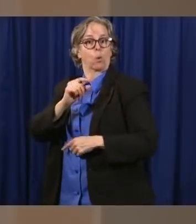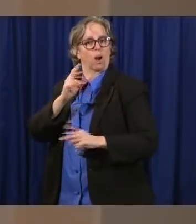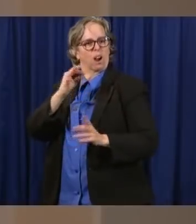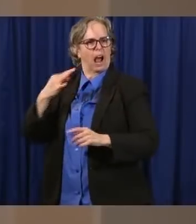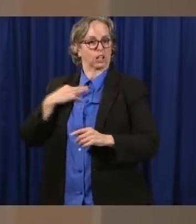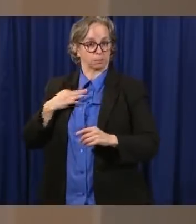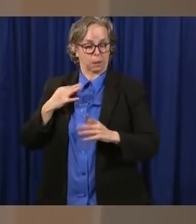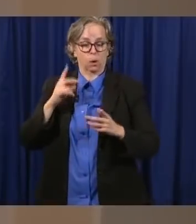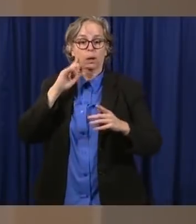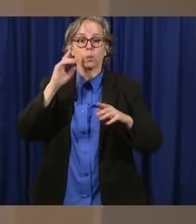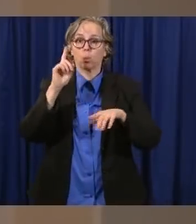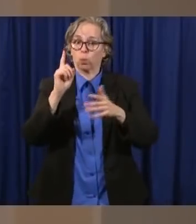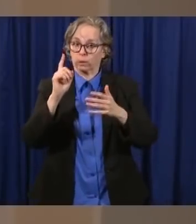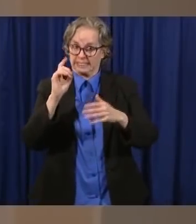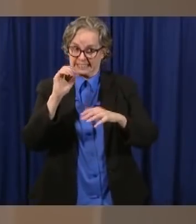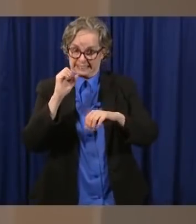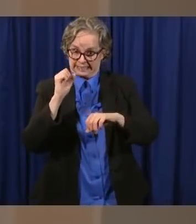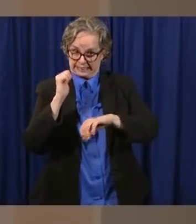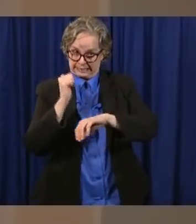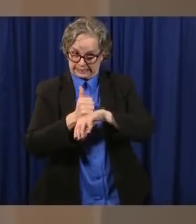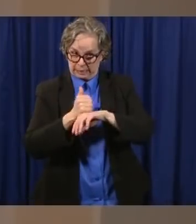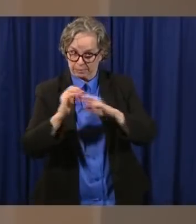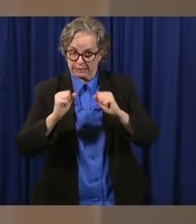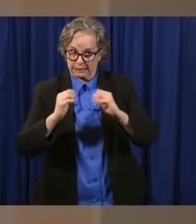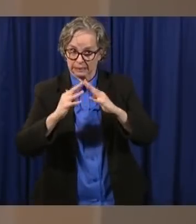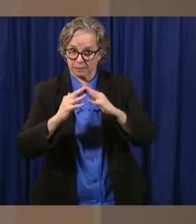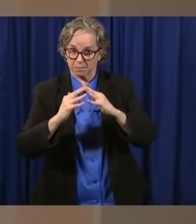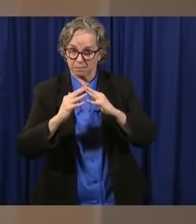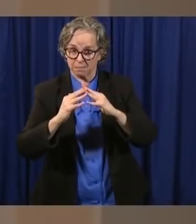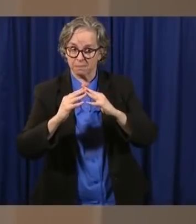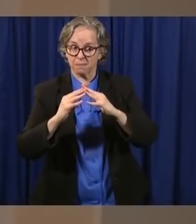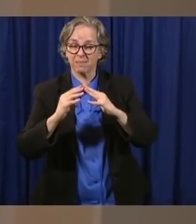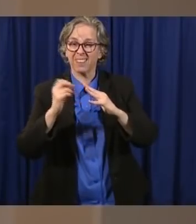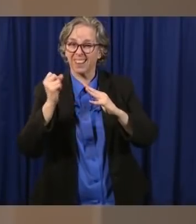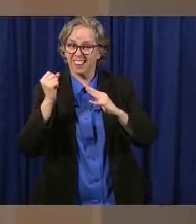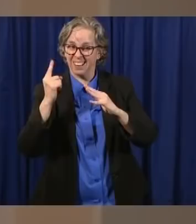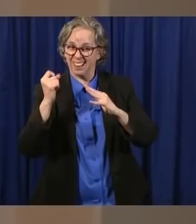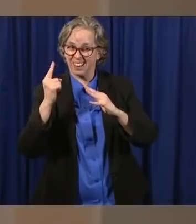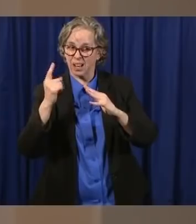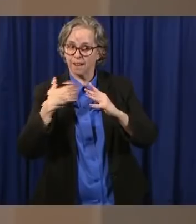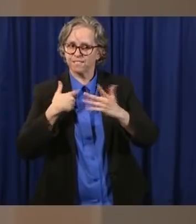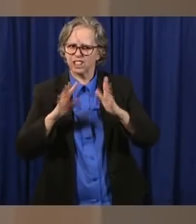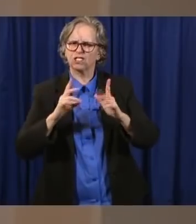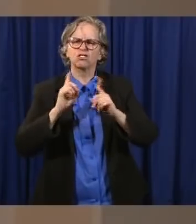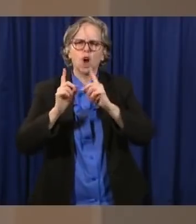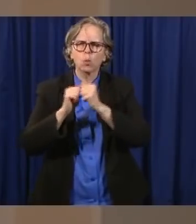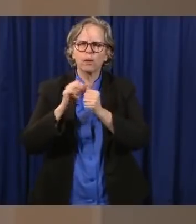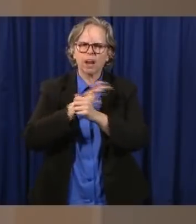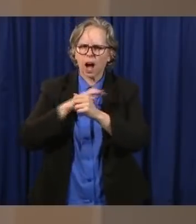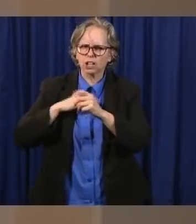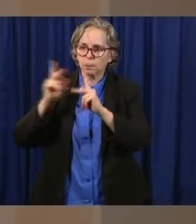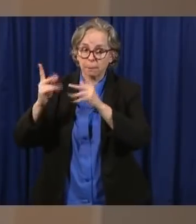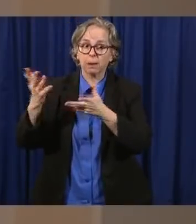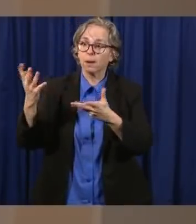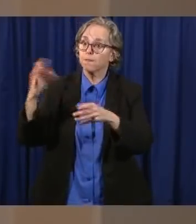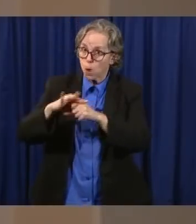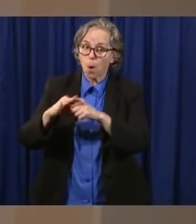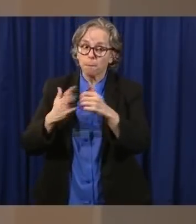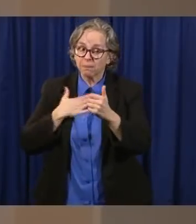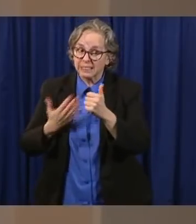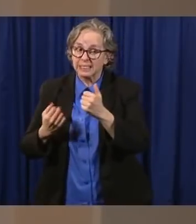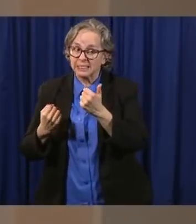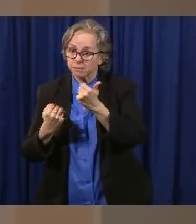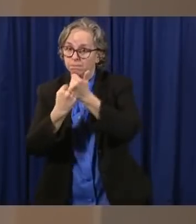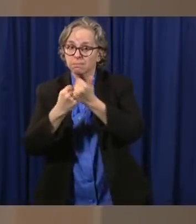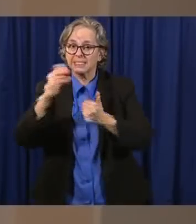right now. As I told one of our members of Congress who voted for that piece of legislation yesterday, the appropriation was